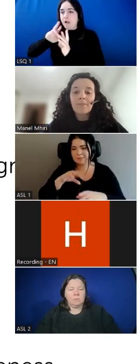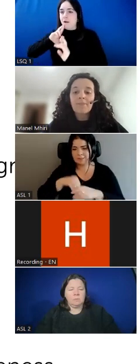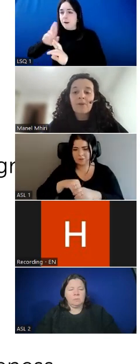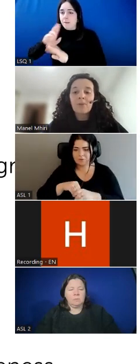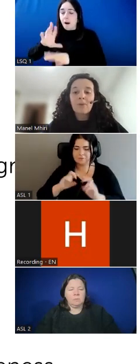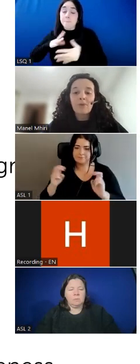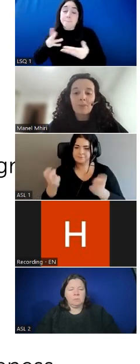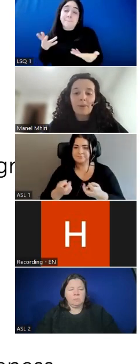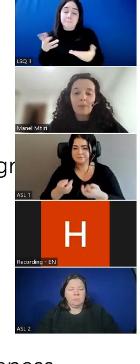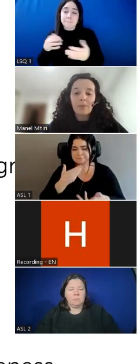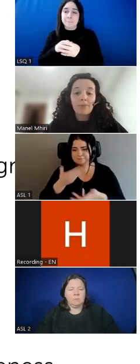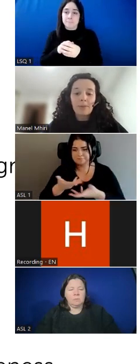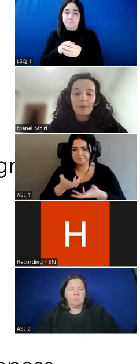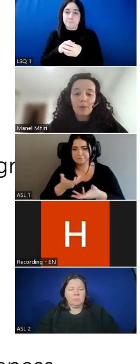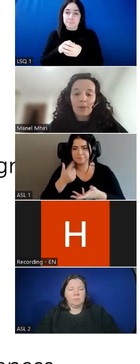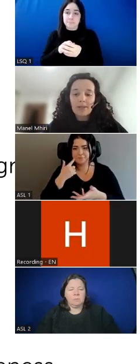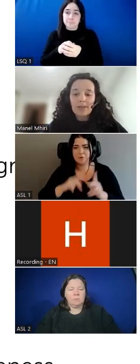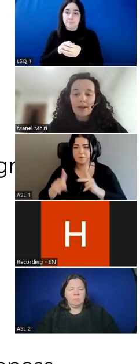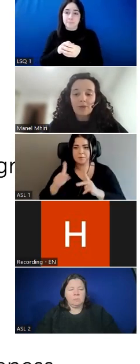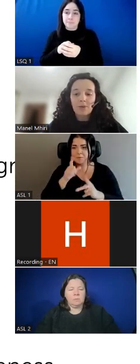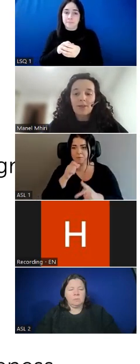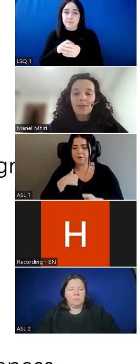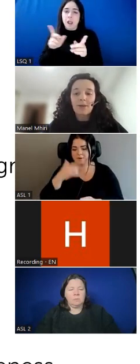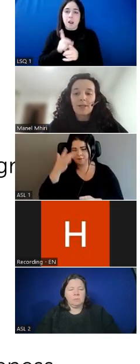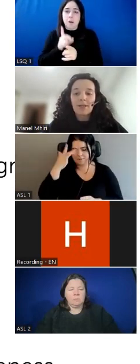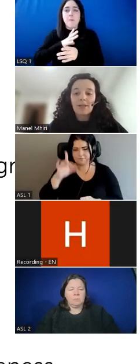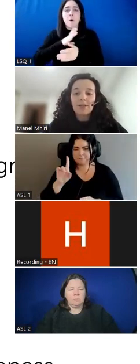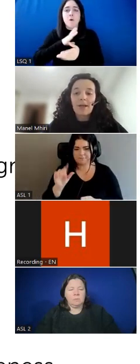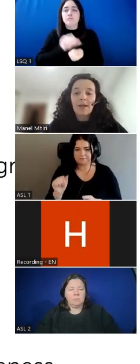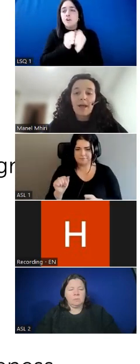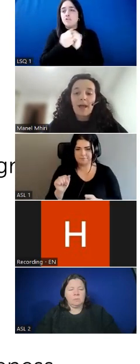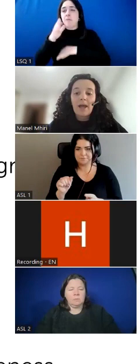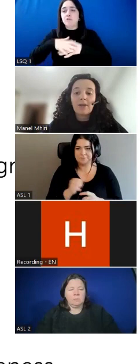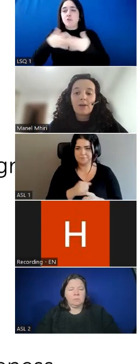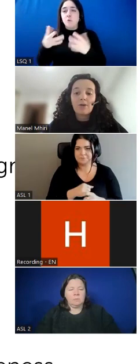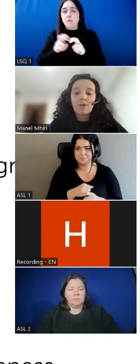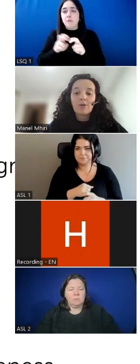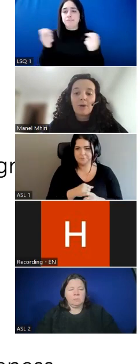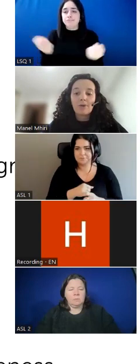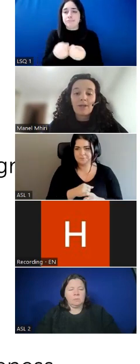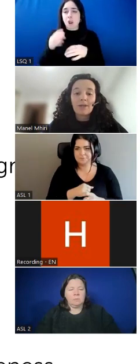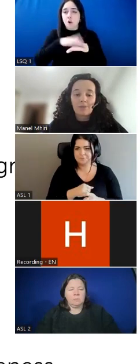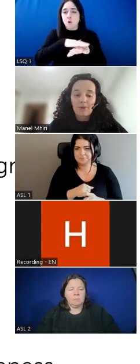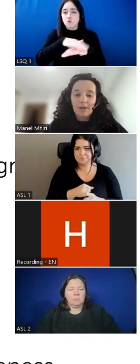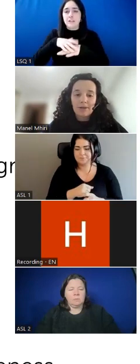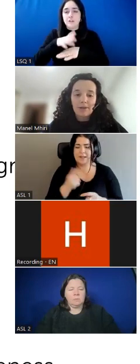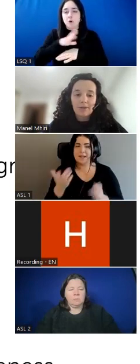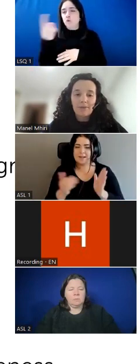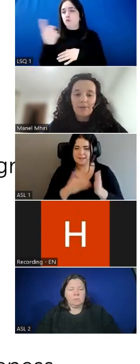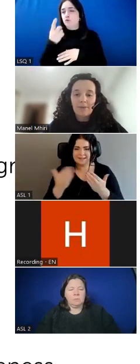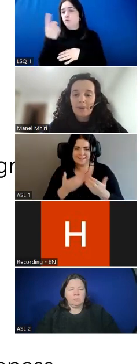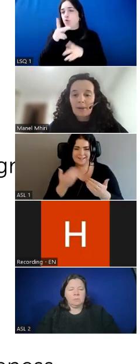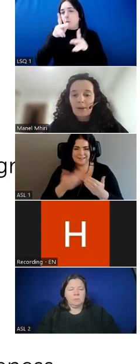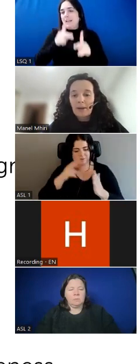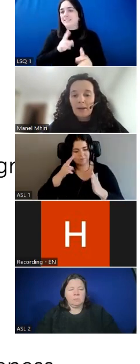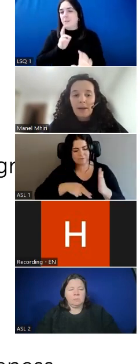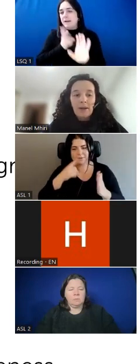consultations with people with intellectual disabilities and the use of easy read.